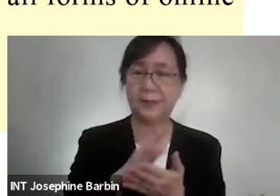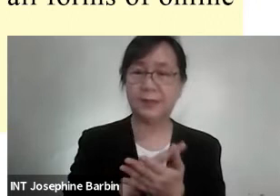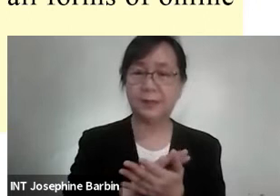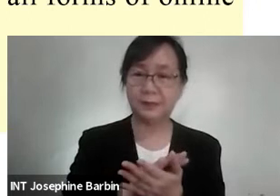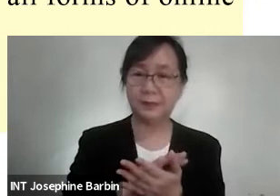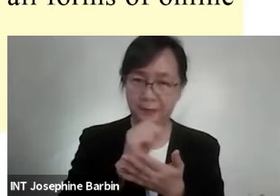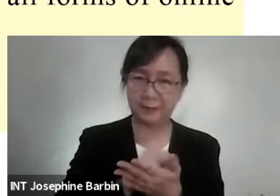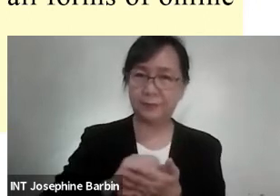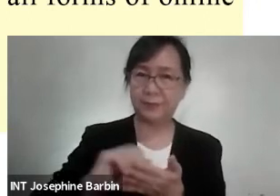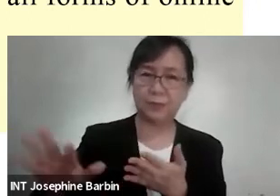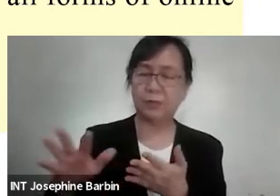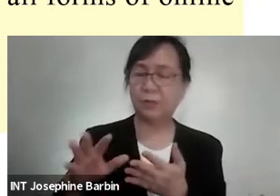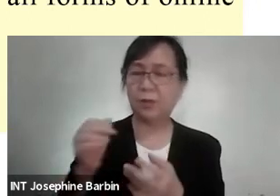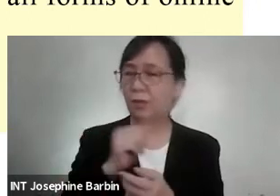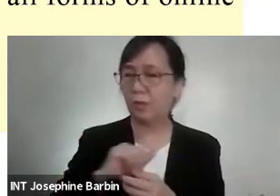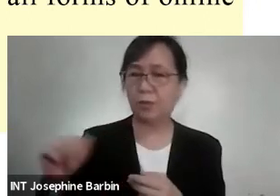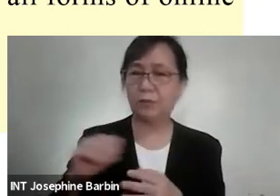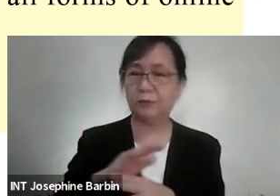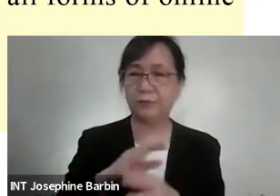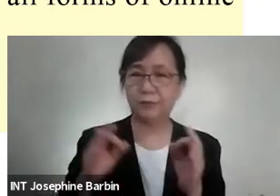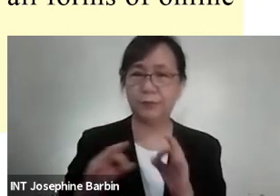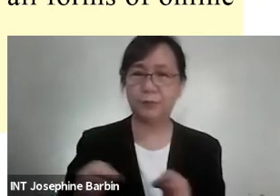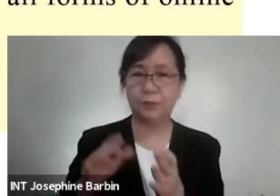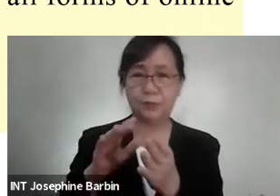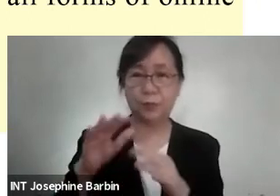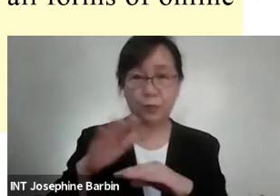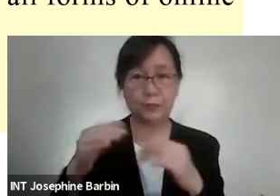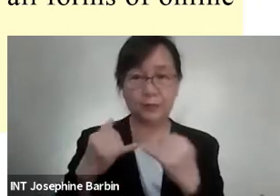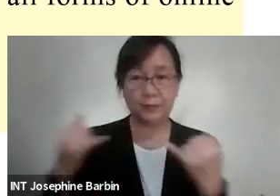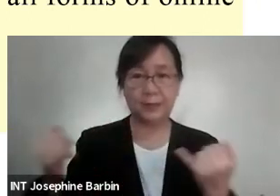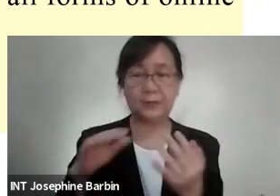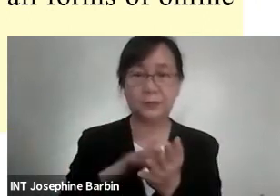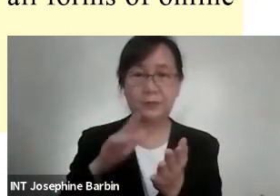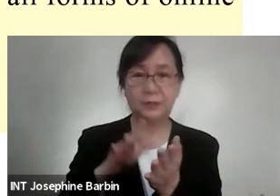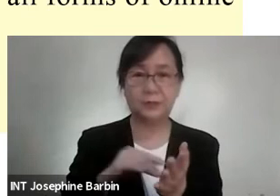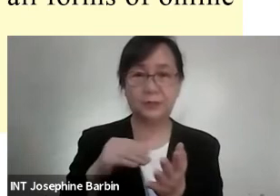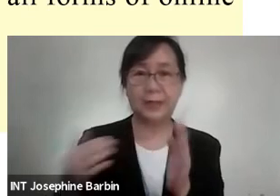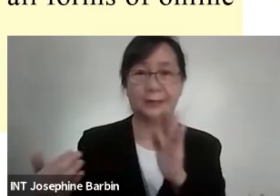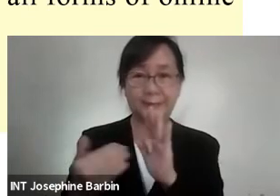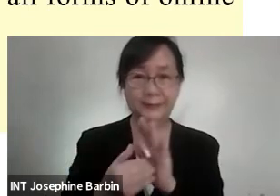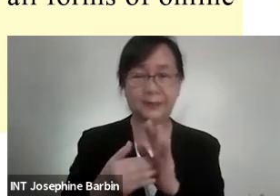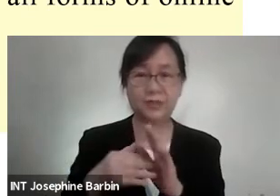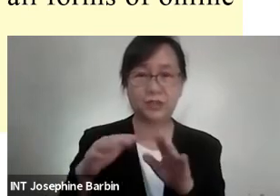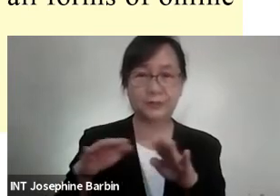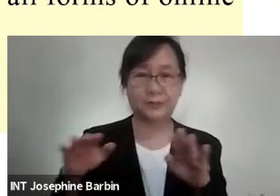is to eliminate all forms of online exploitation and abuse against children through